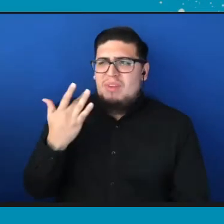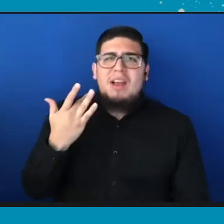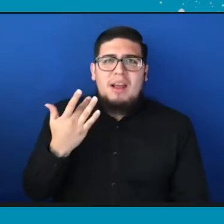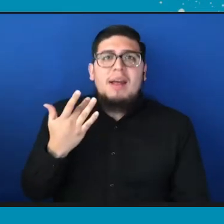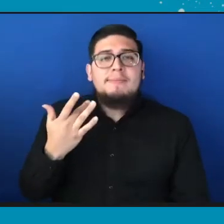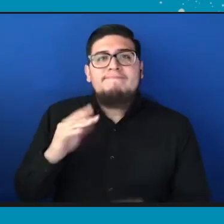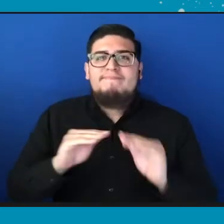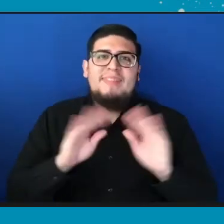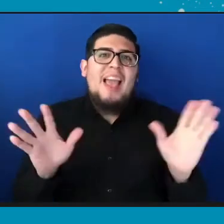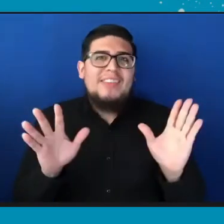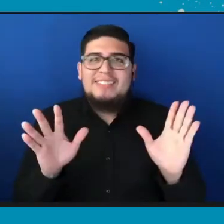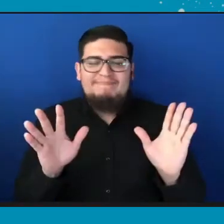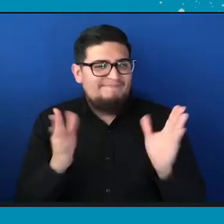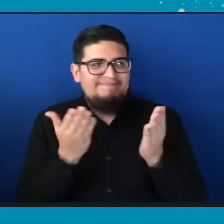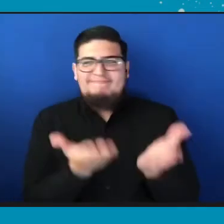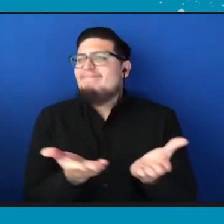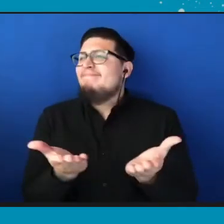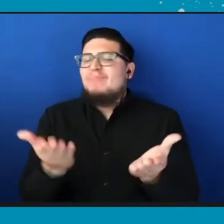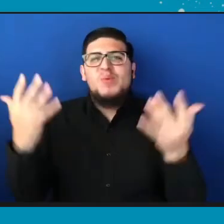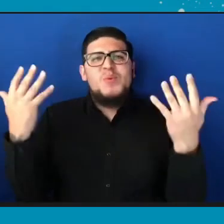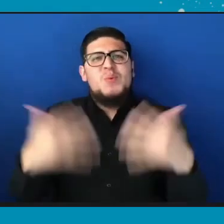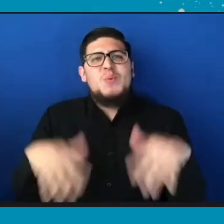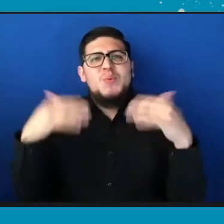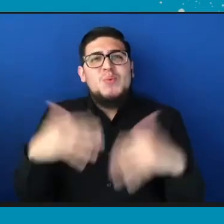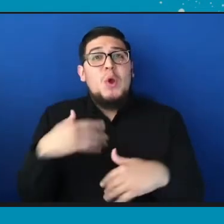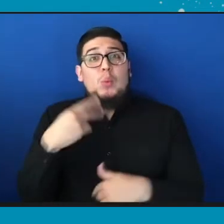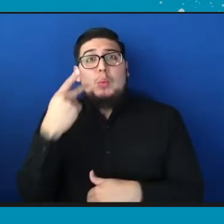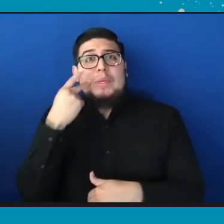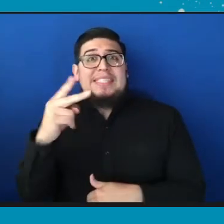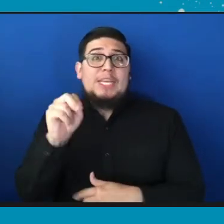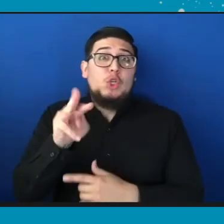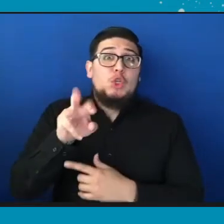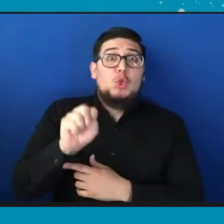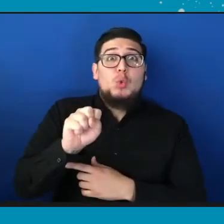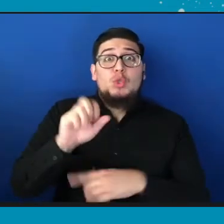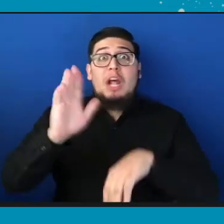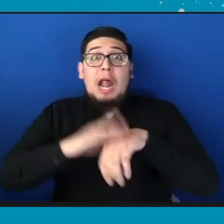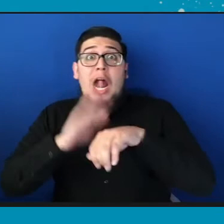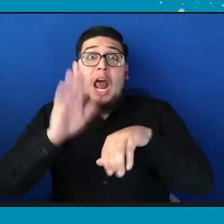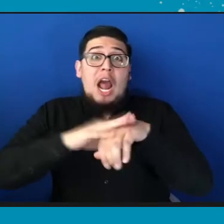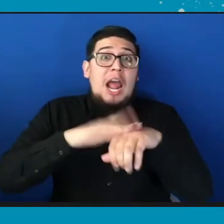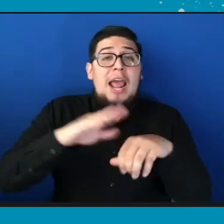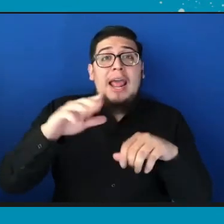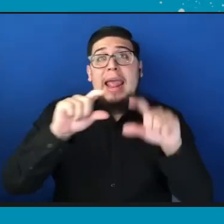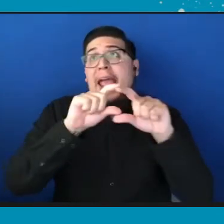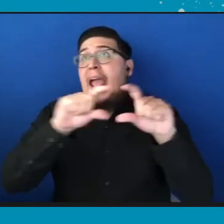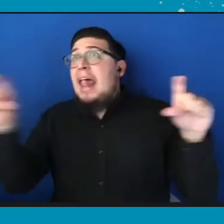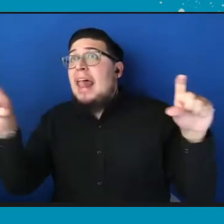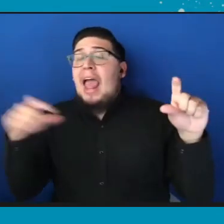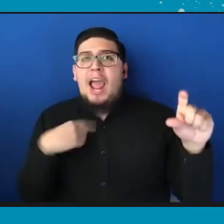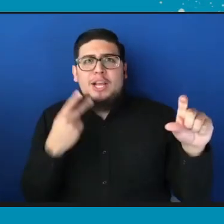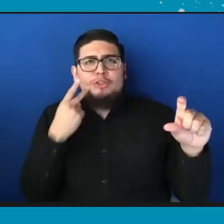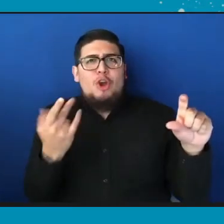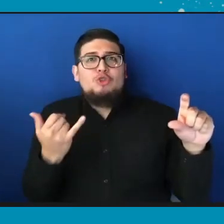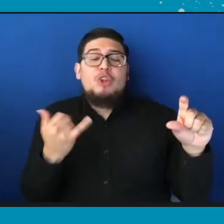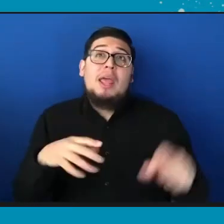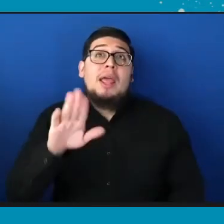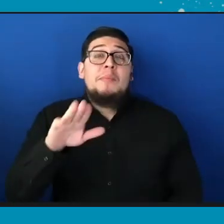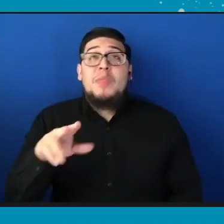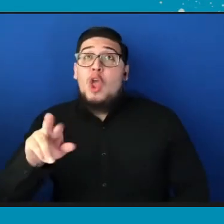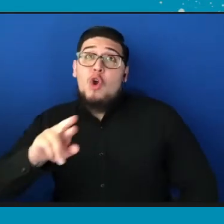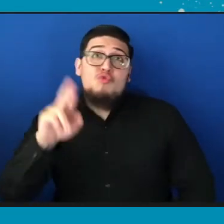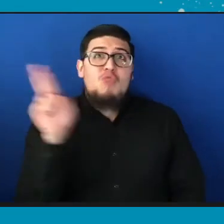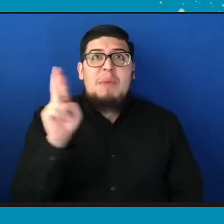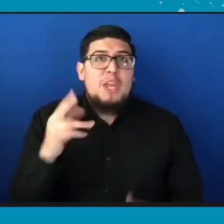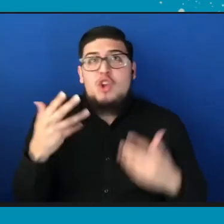very evident when we see headlines like one I saw today, where it says something like, Republicans don't want ignorant